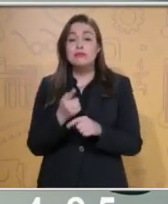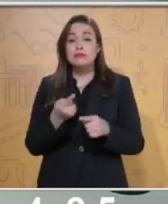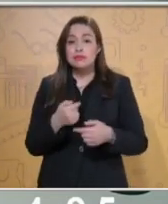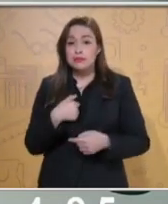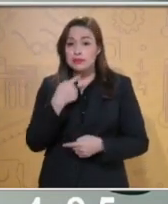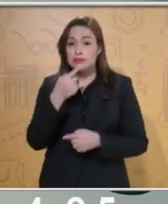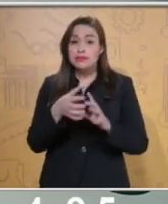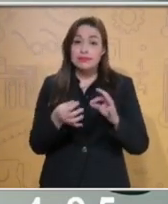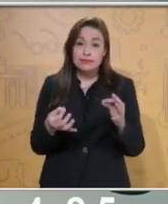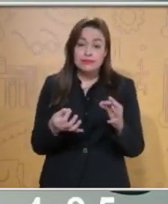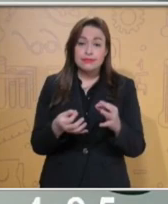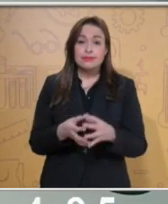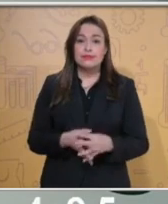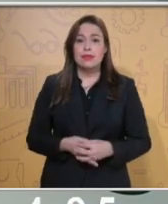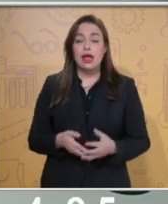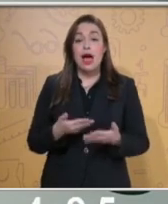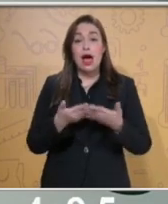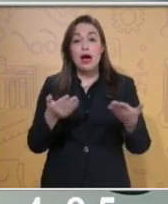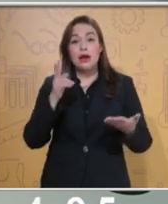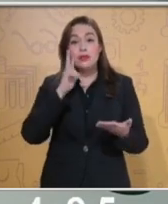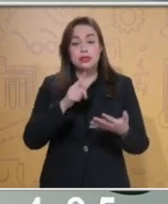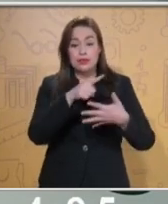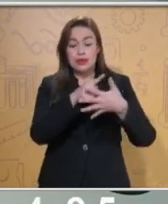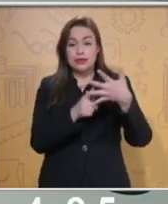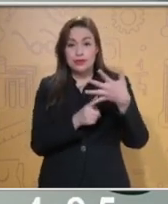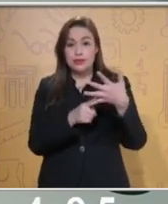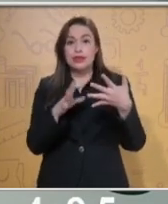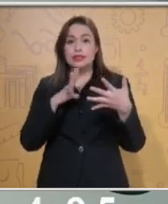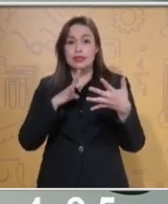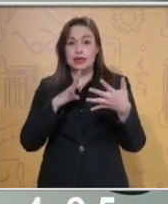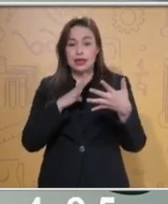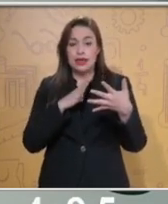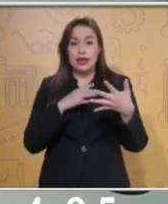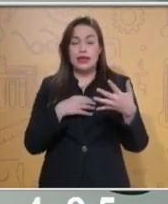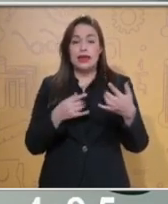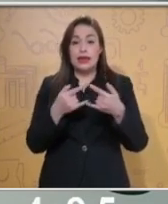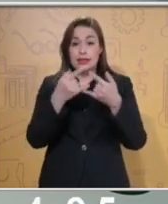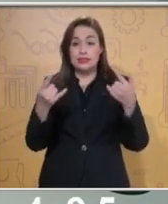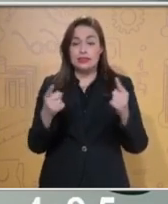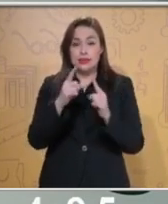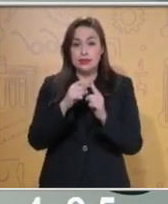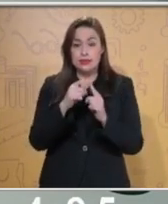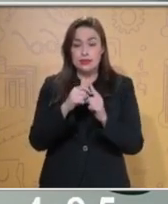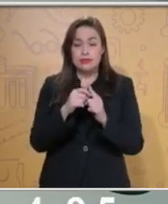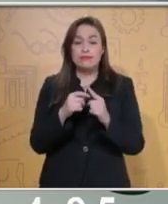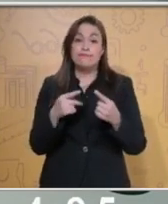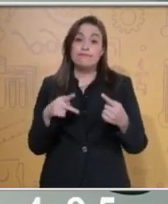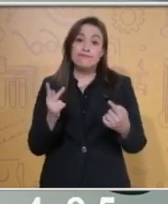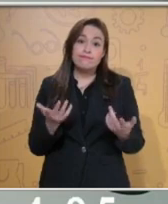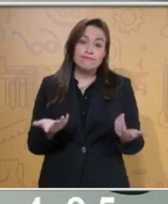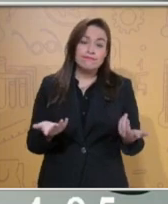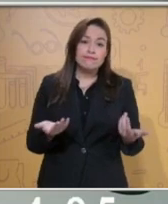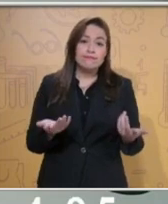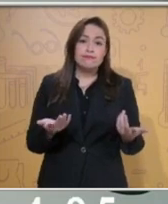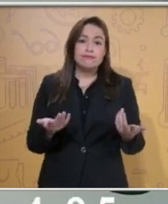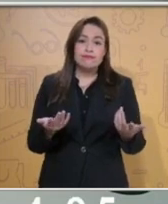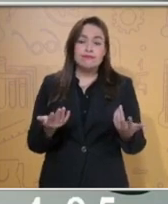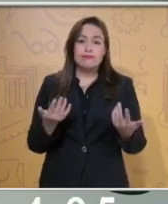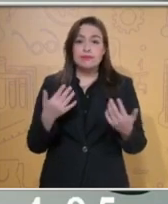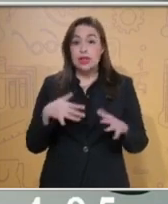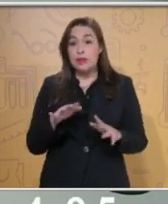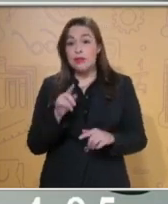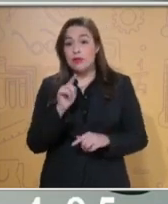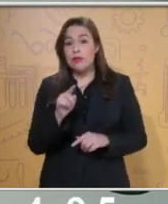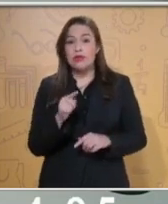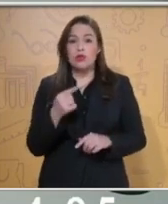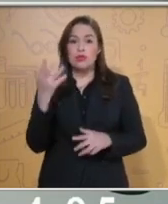Now let's check about the elements in a comic strip. In the last class we were talking about it, but maybe you were a